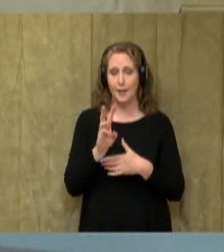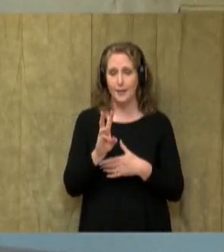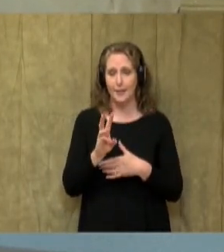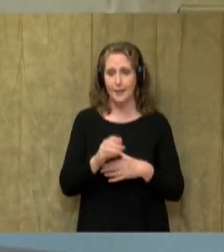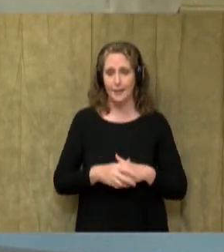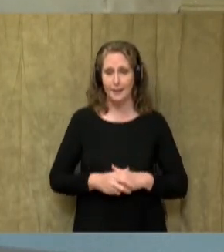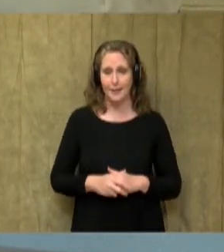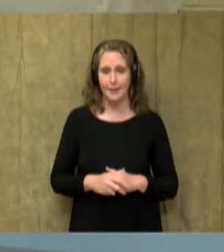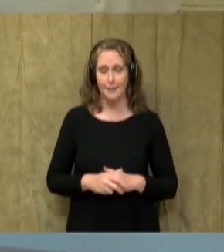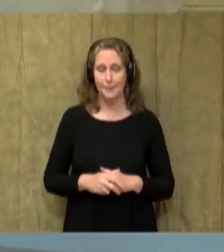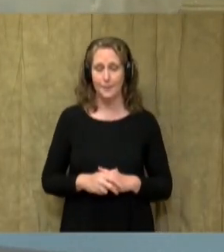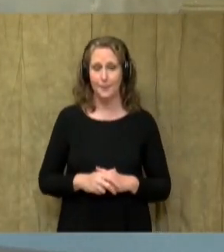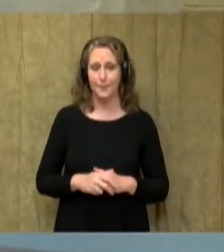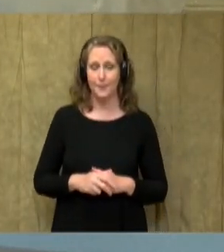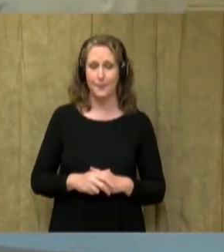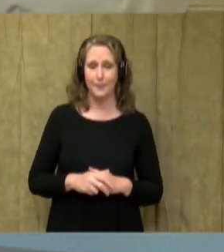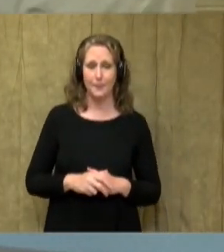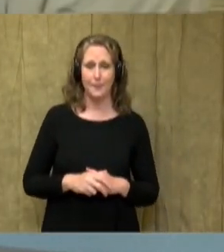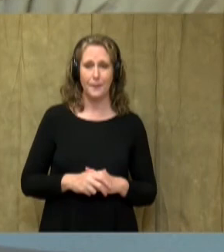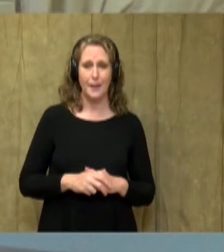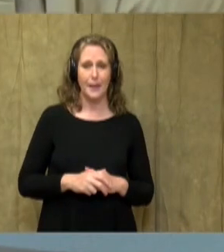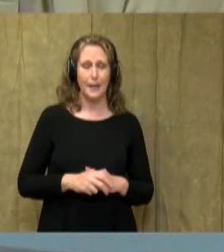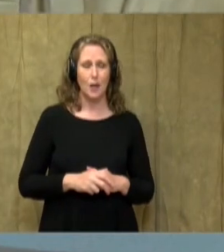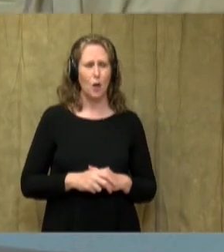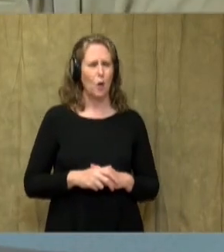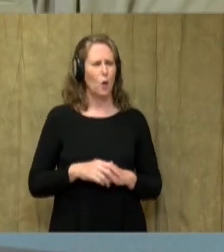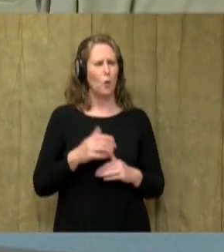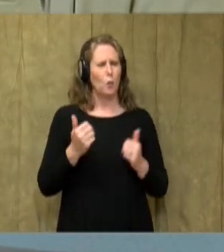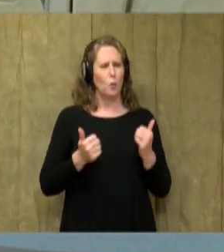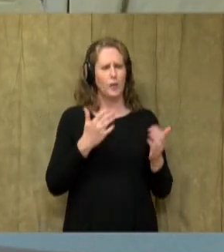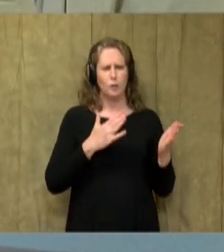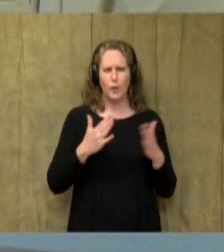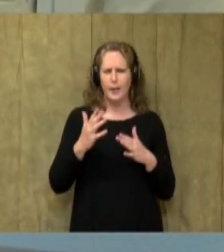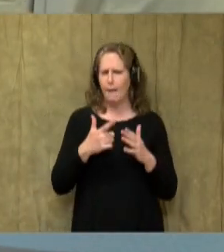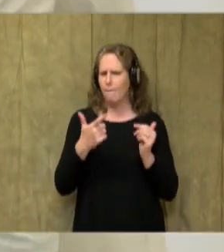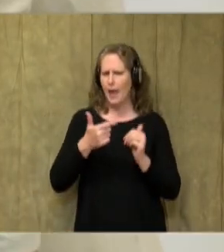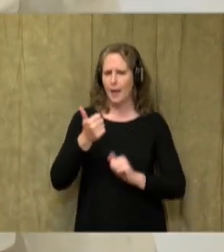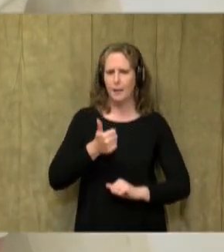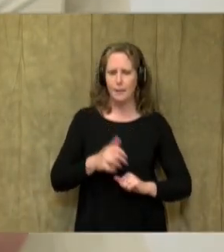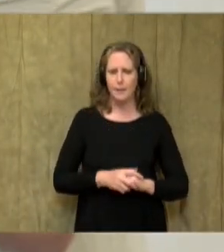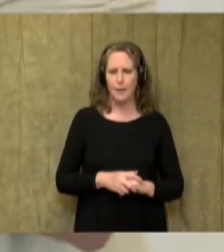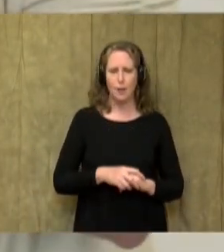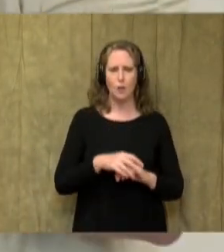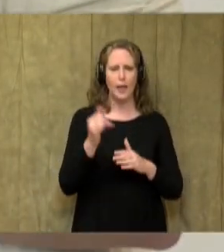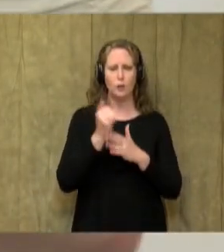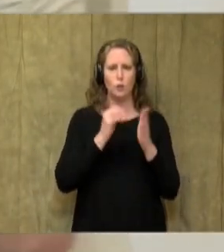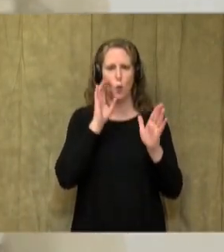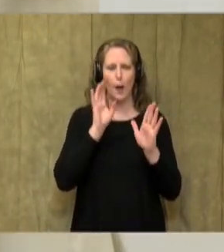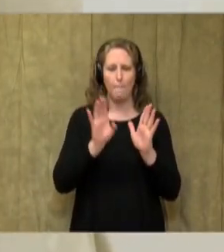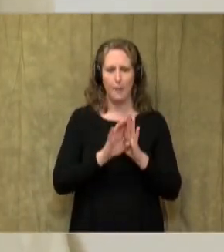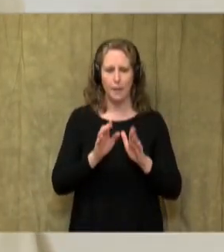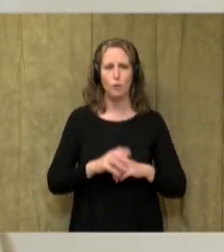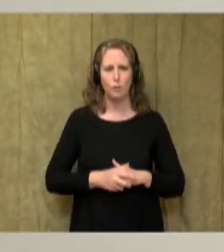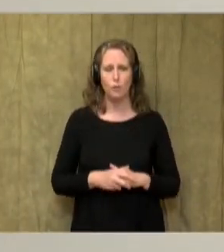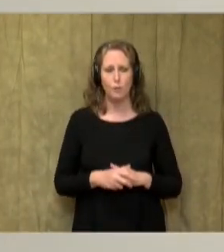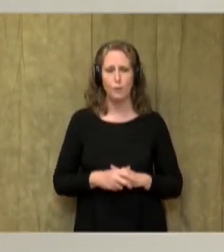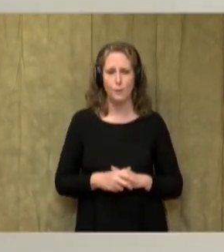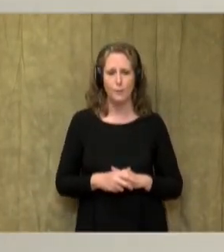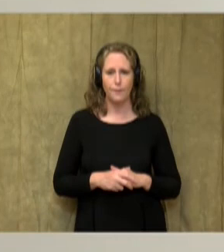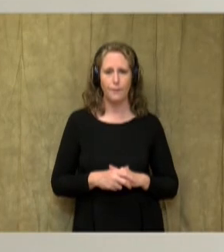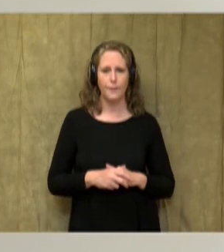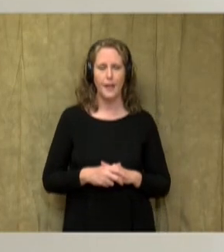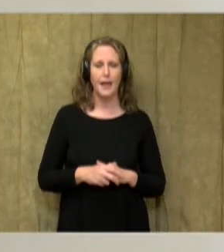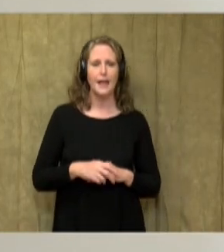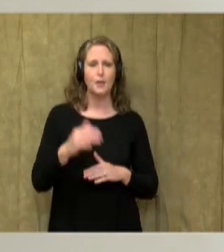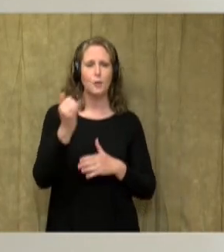136. All right, what do you think the quickest way to do this is? All right, let's do a picture it. I think that might be the quickest way. So let's